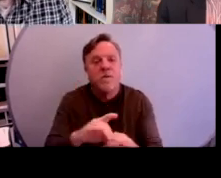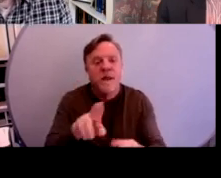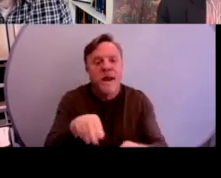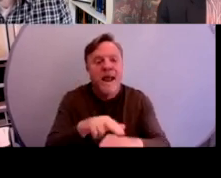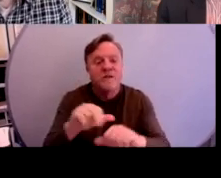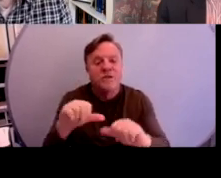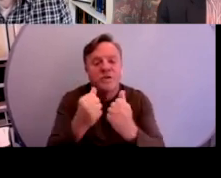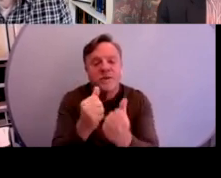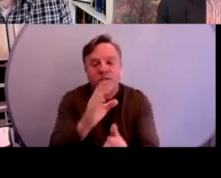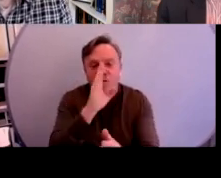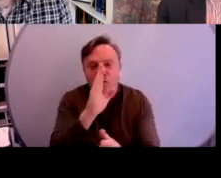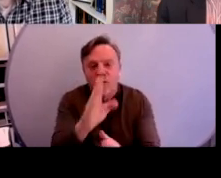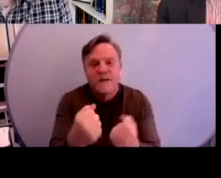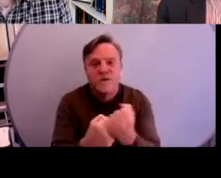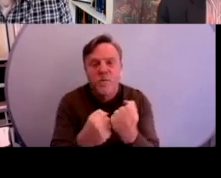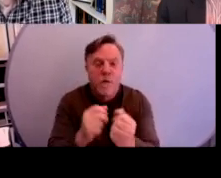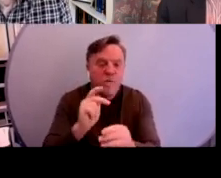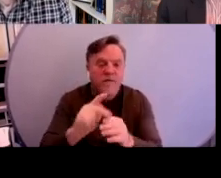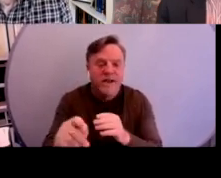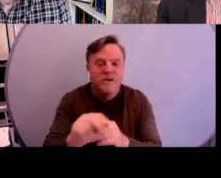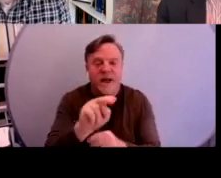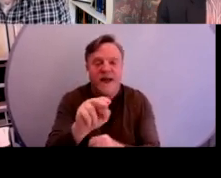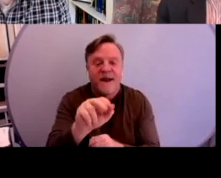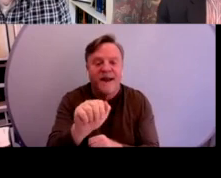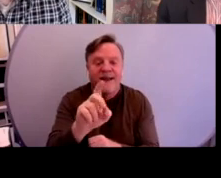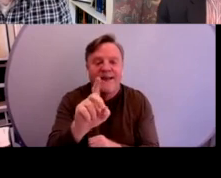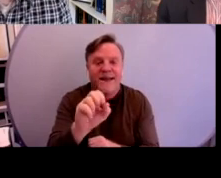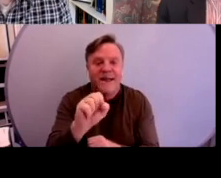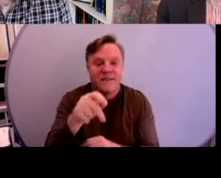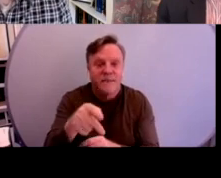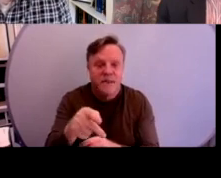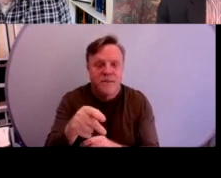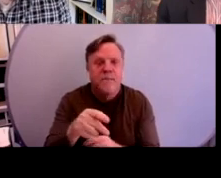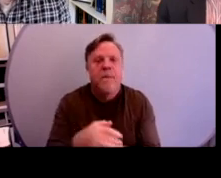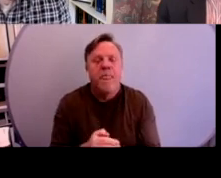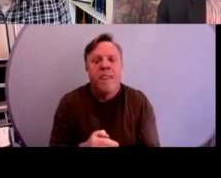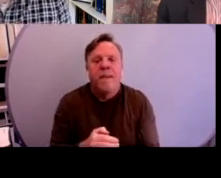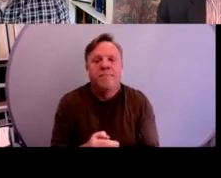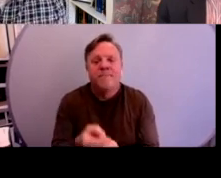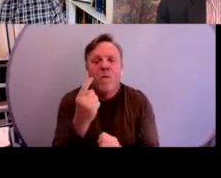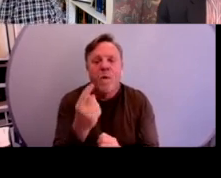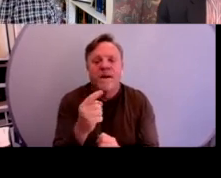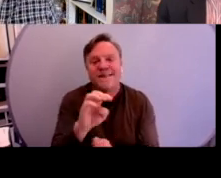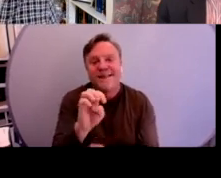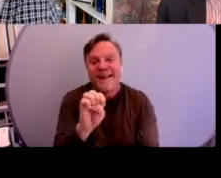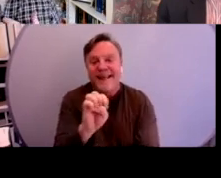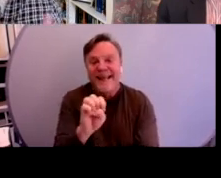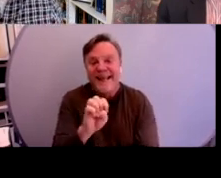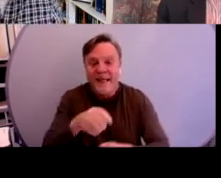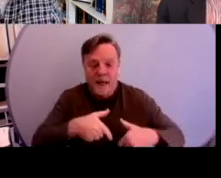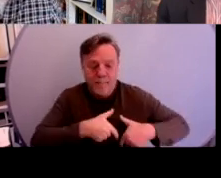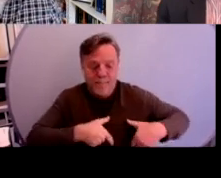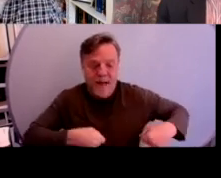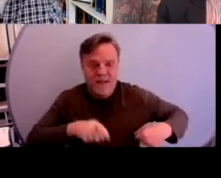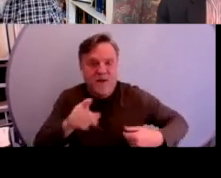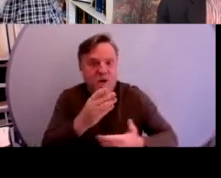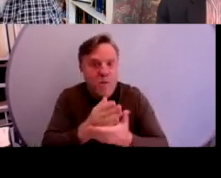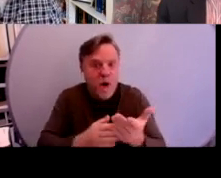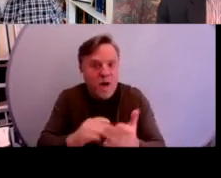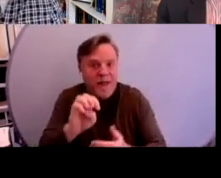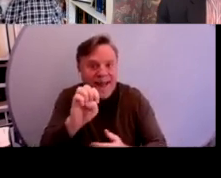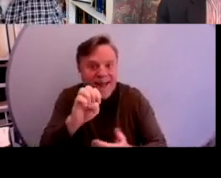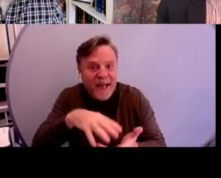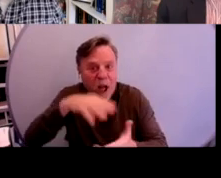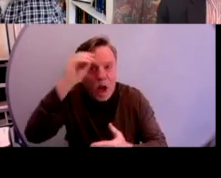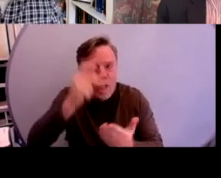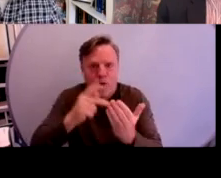Support Professionals in a couple of ways. So one is the e-badge. If you're a part of their e-learning program, I do encourage